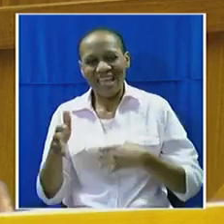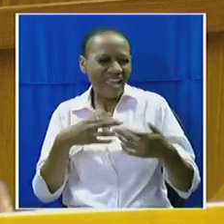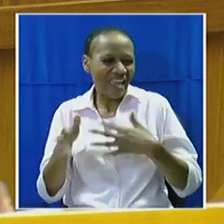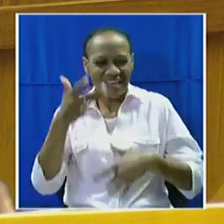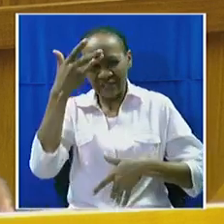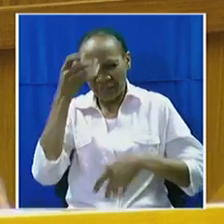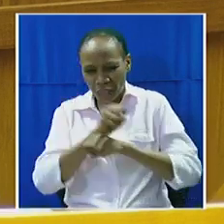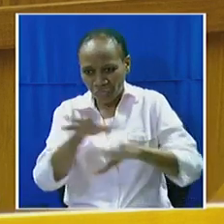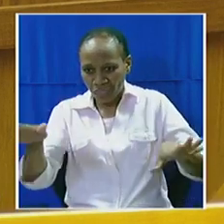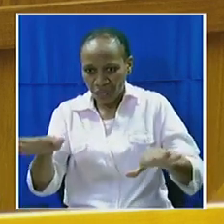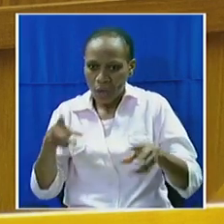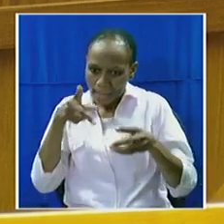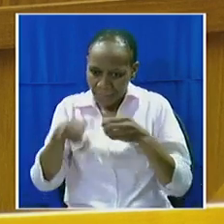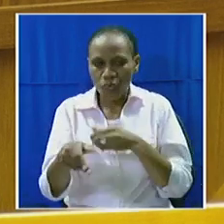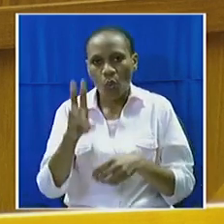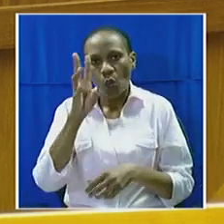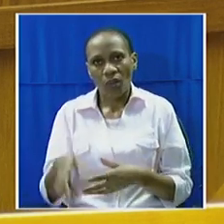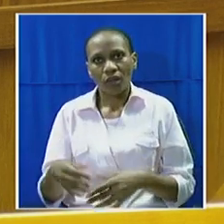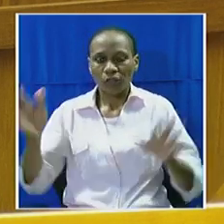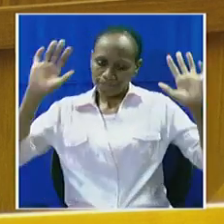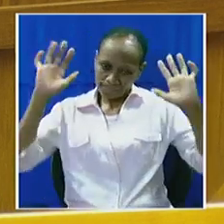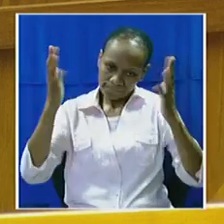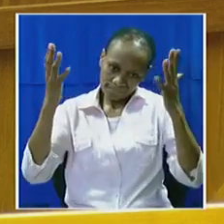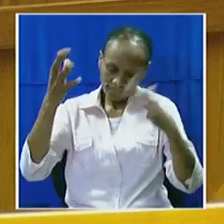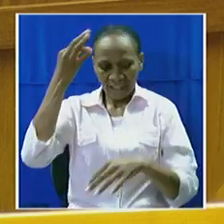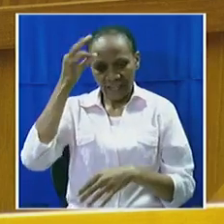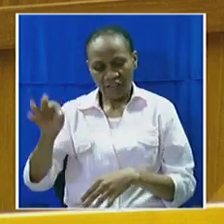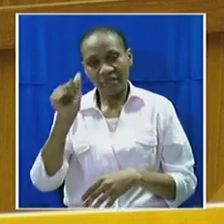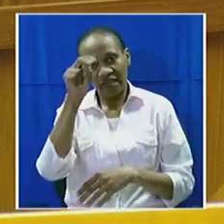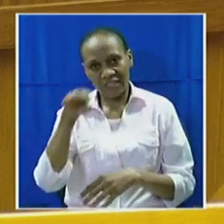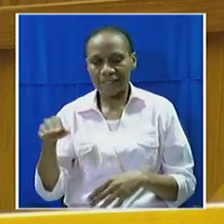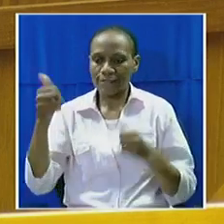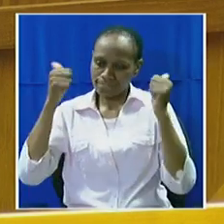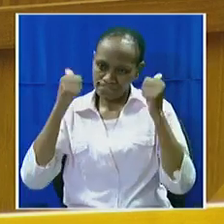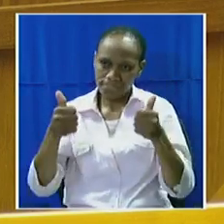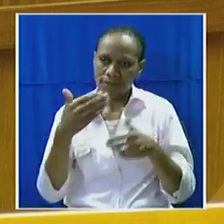of infections. Marumo fast, uhulumeni kaKhongolose uphethe, siyabonga.